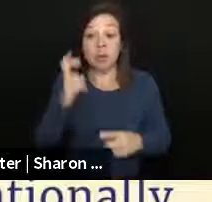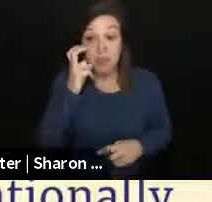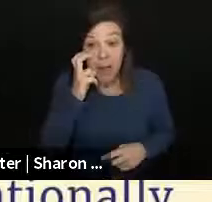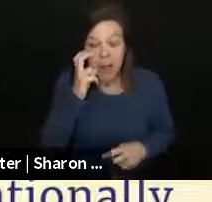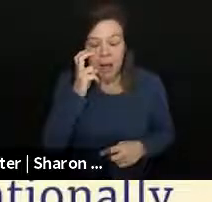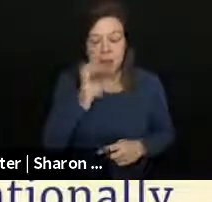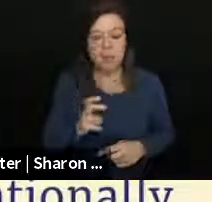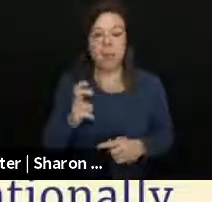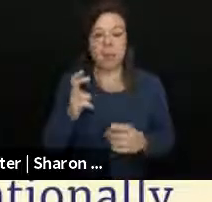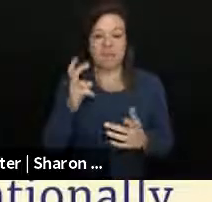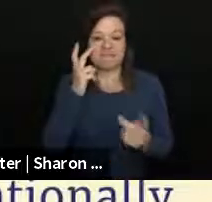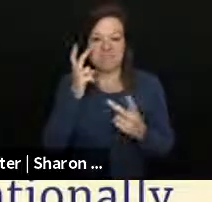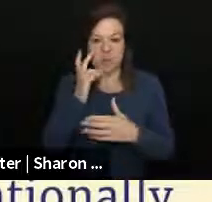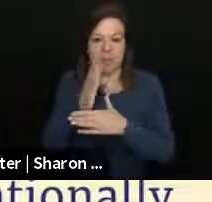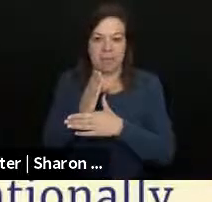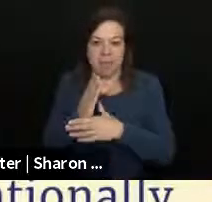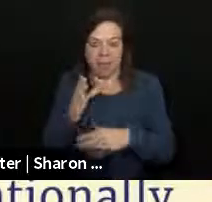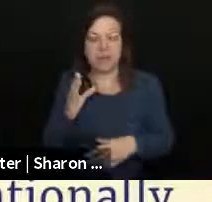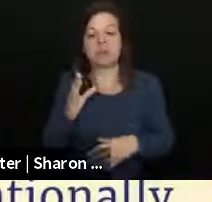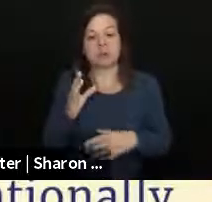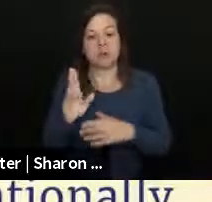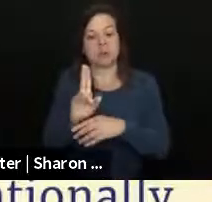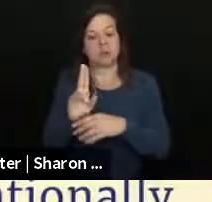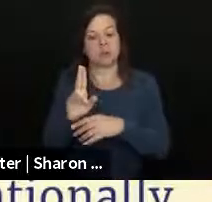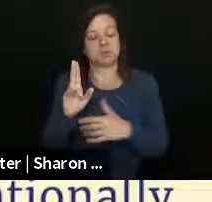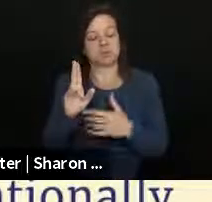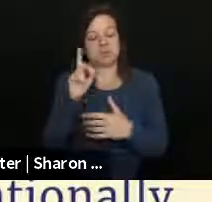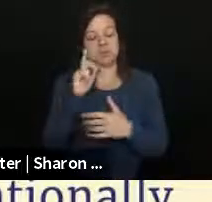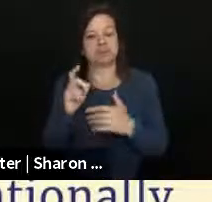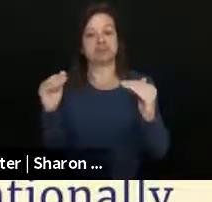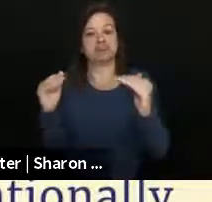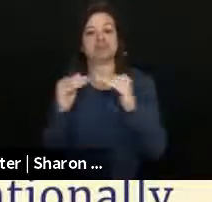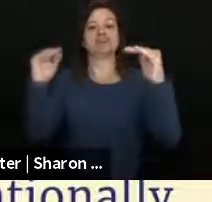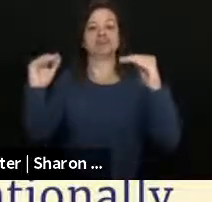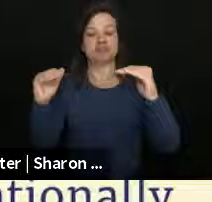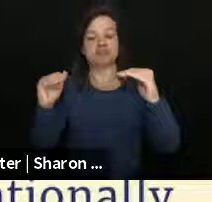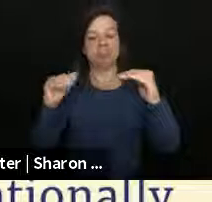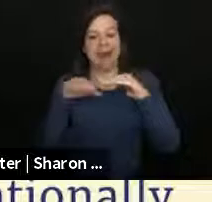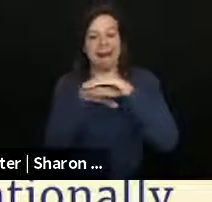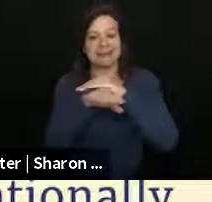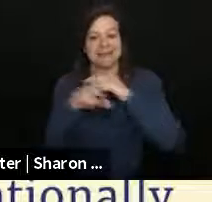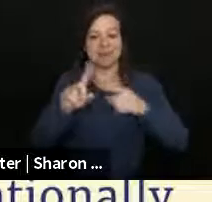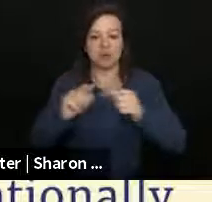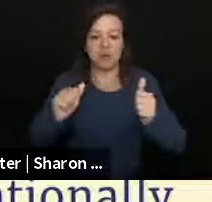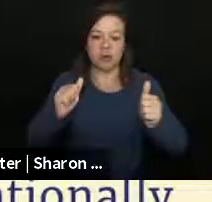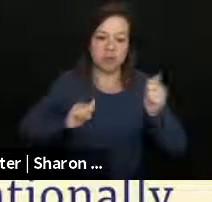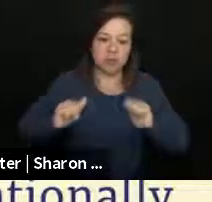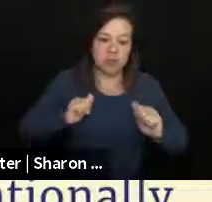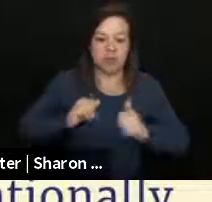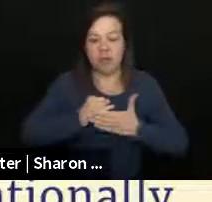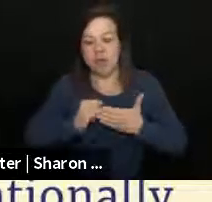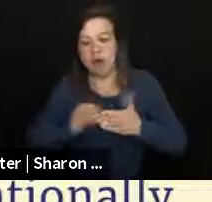visually impaired use to gain equivalent access to performing arts, and other